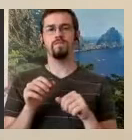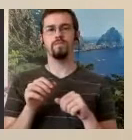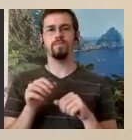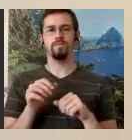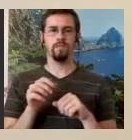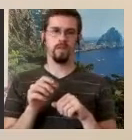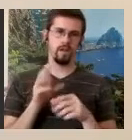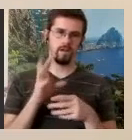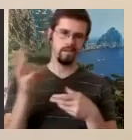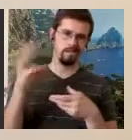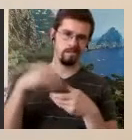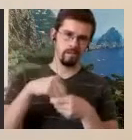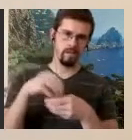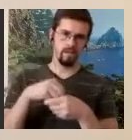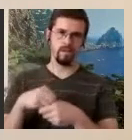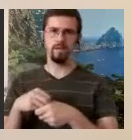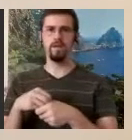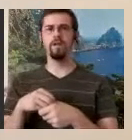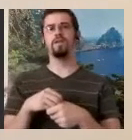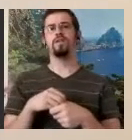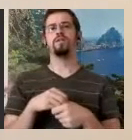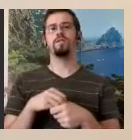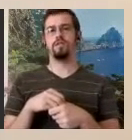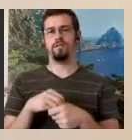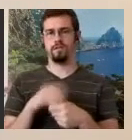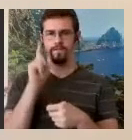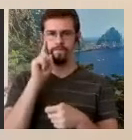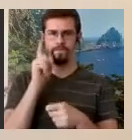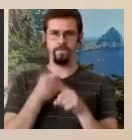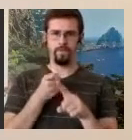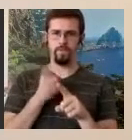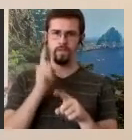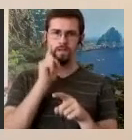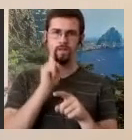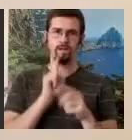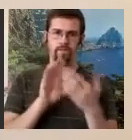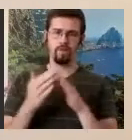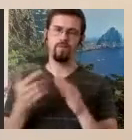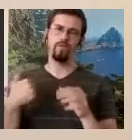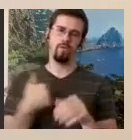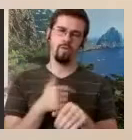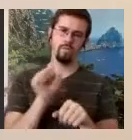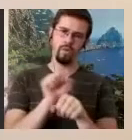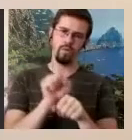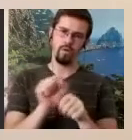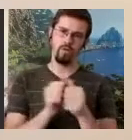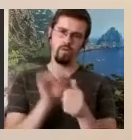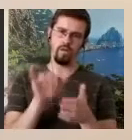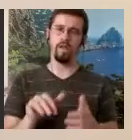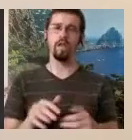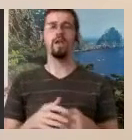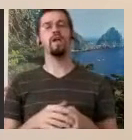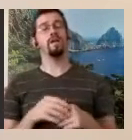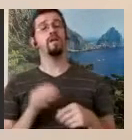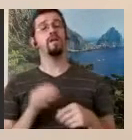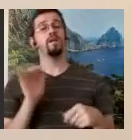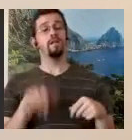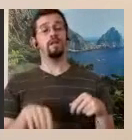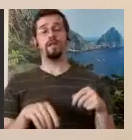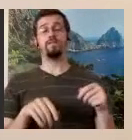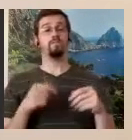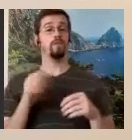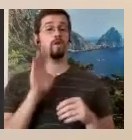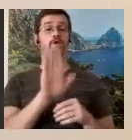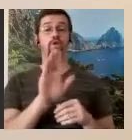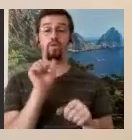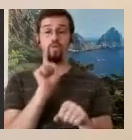not quite sure if it has spread even a little bit more than that. Oh, I have a feeling it has. And your work, I think, is